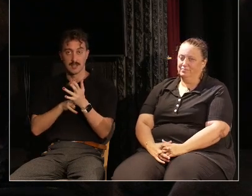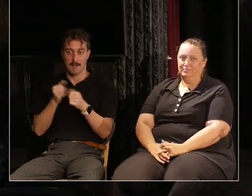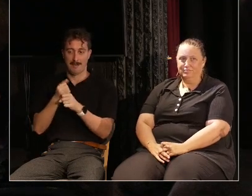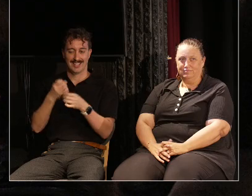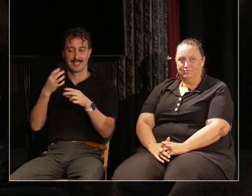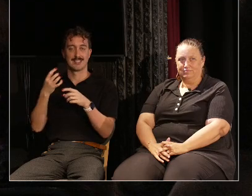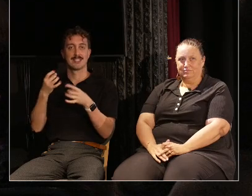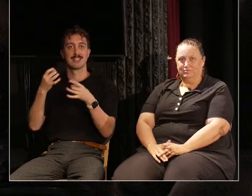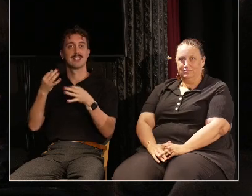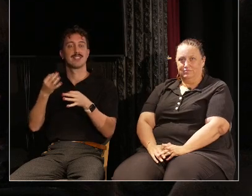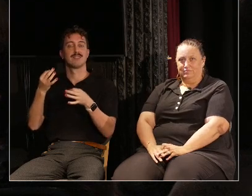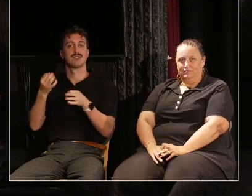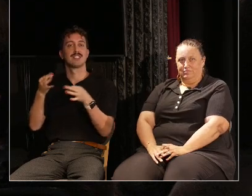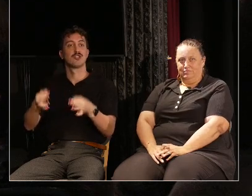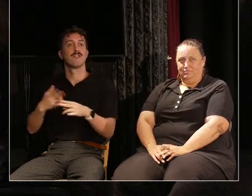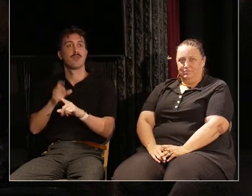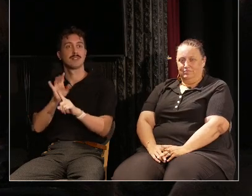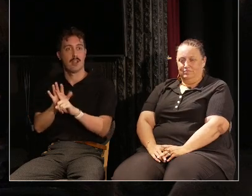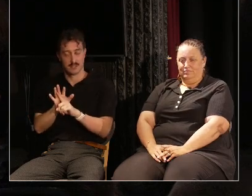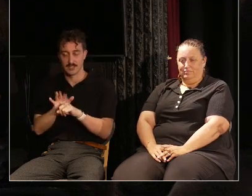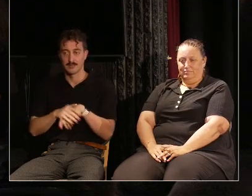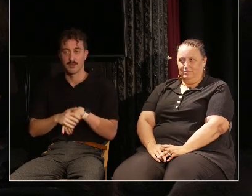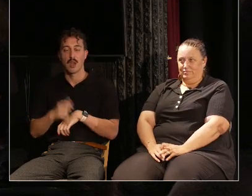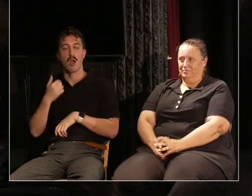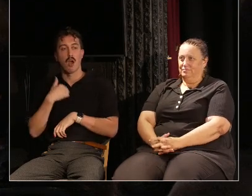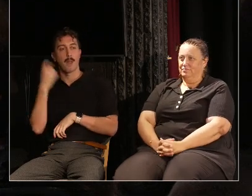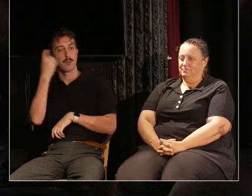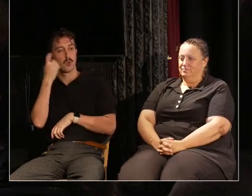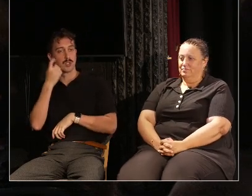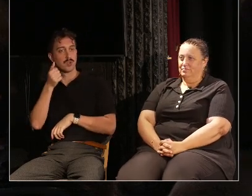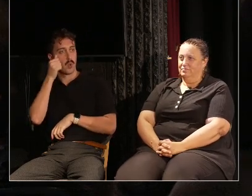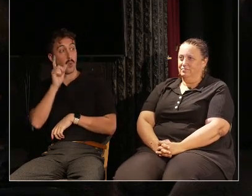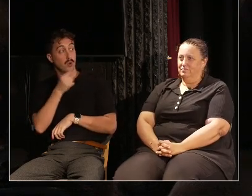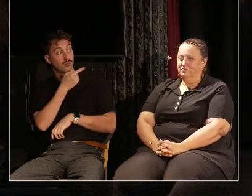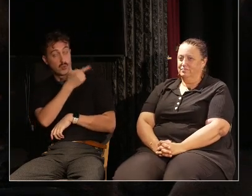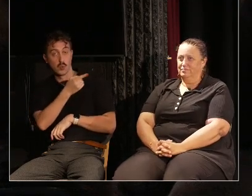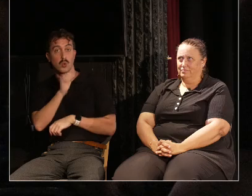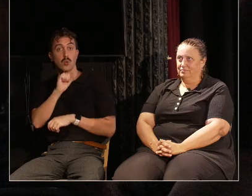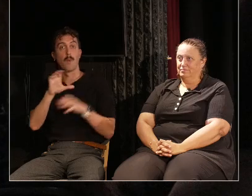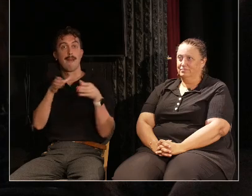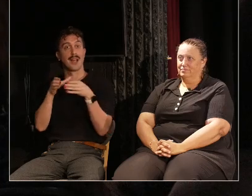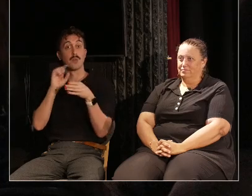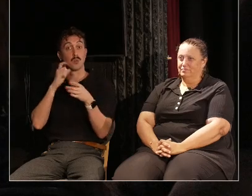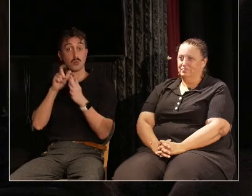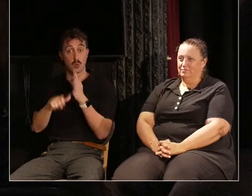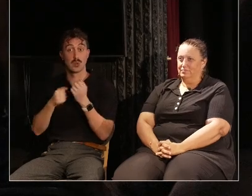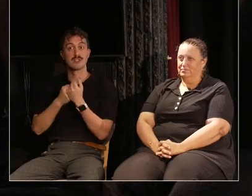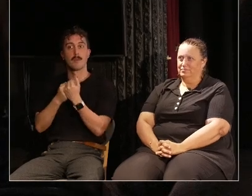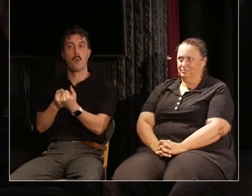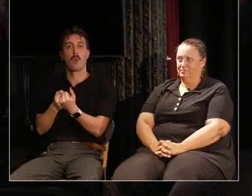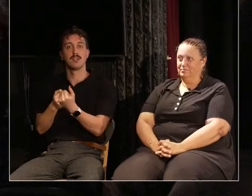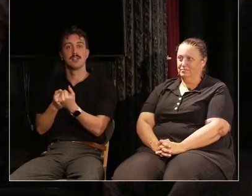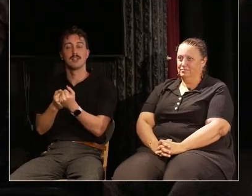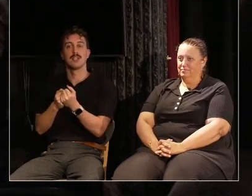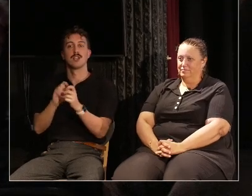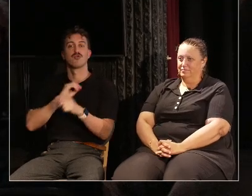I'm particularly curious to know what you and your party will do to support trans communities, and particularly